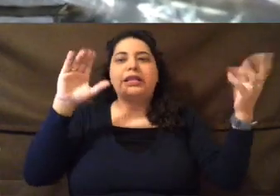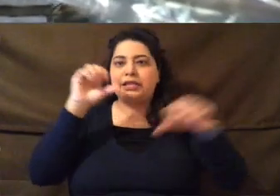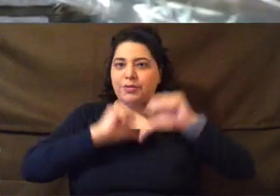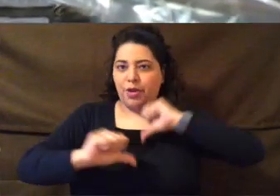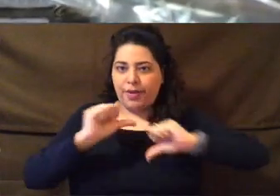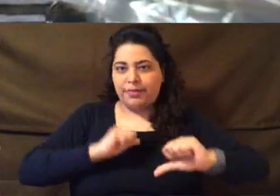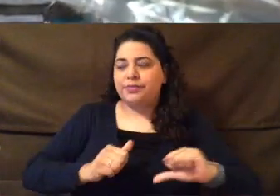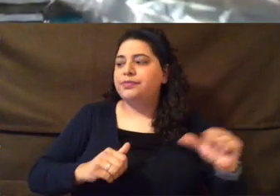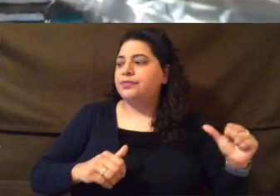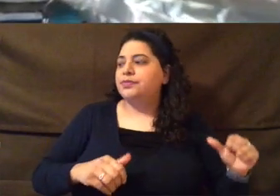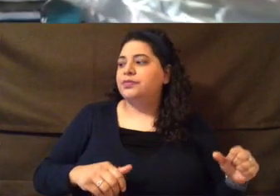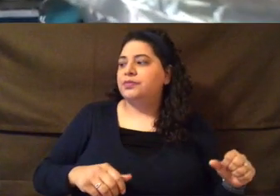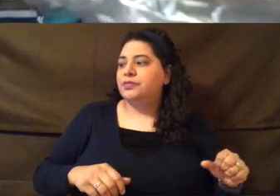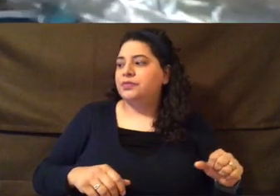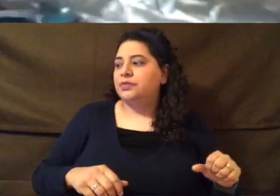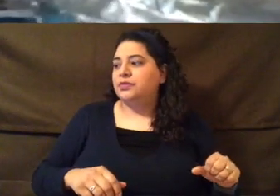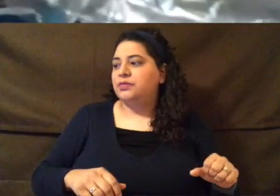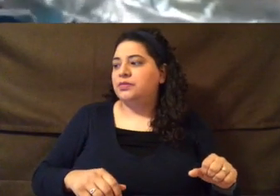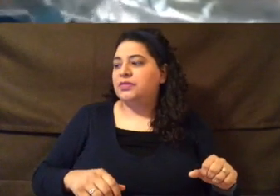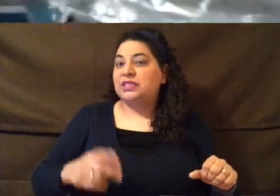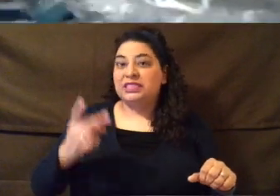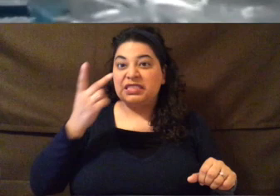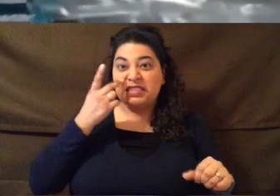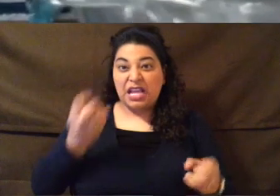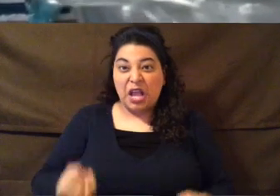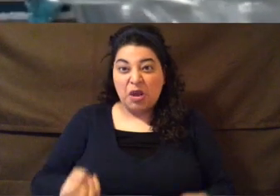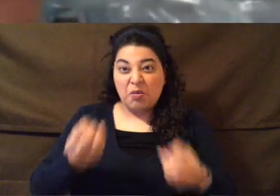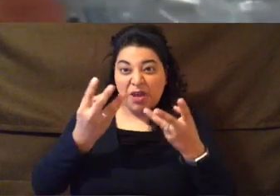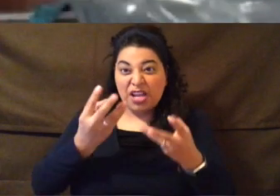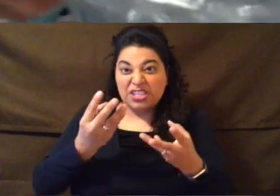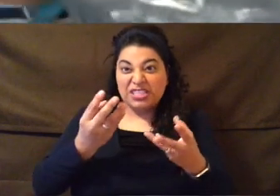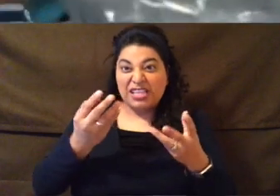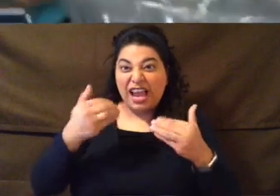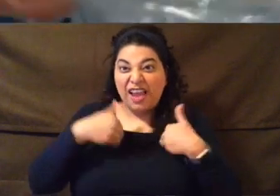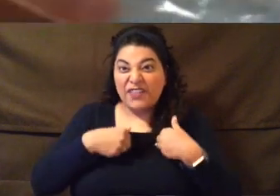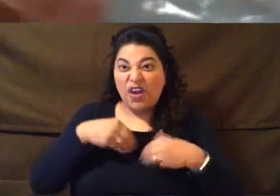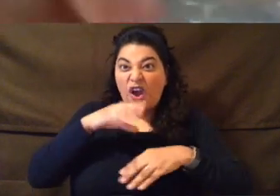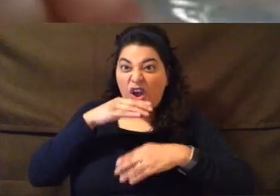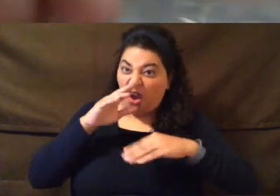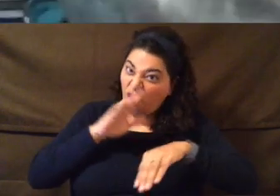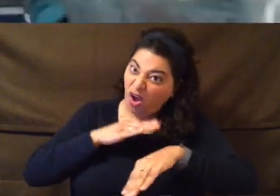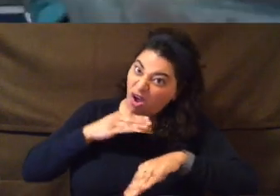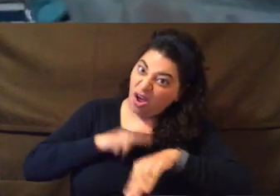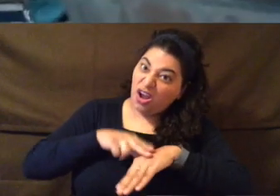experiment of seeing how much precipitation we have.